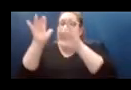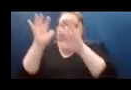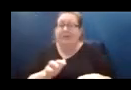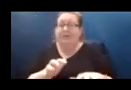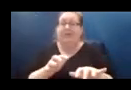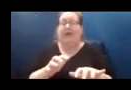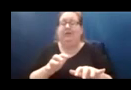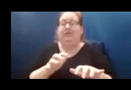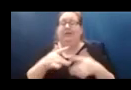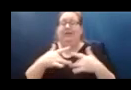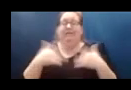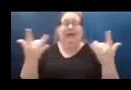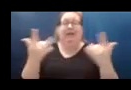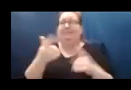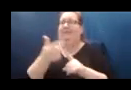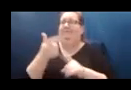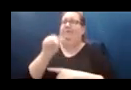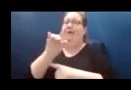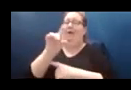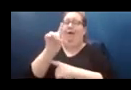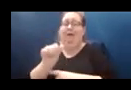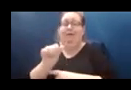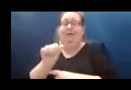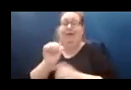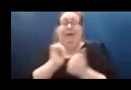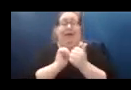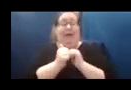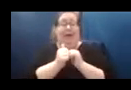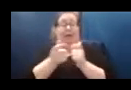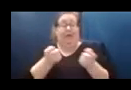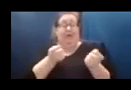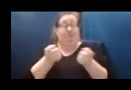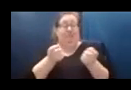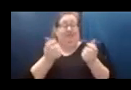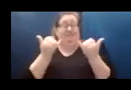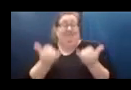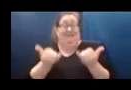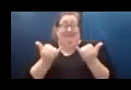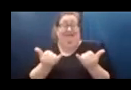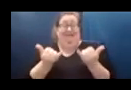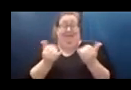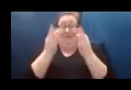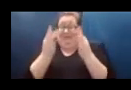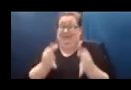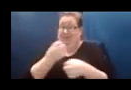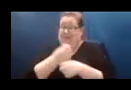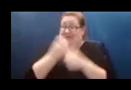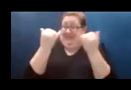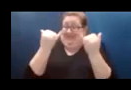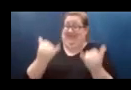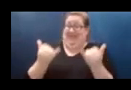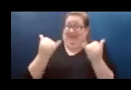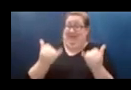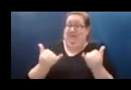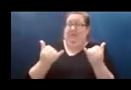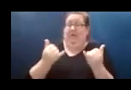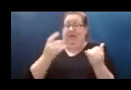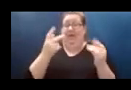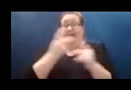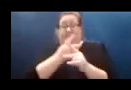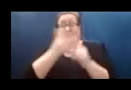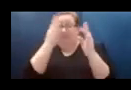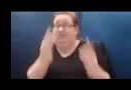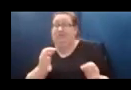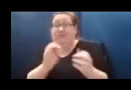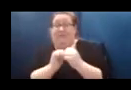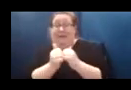Ida. How we begin to address them now, the decisions that we make now are going to determine the success,